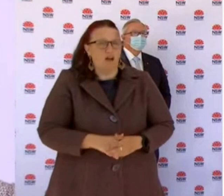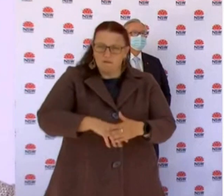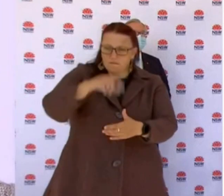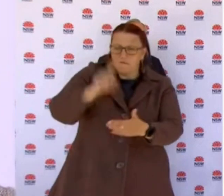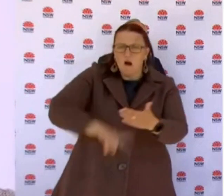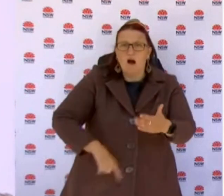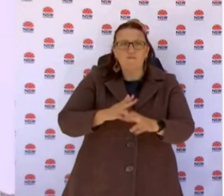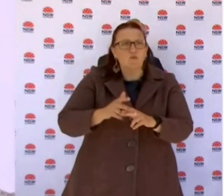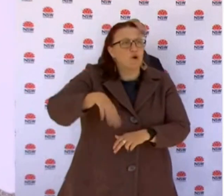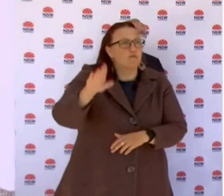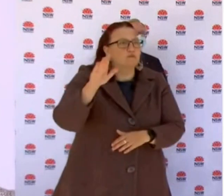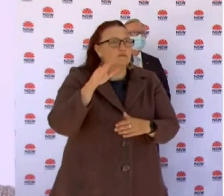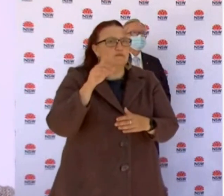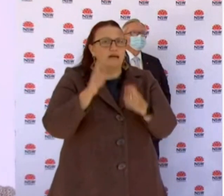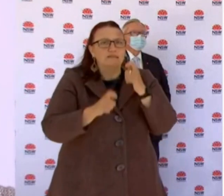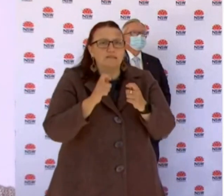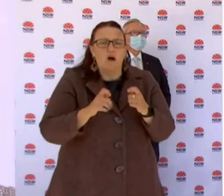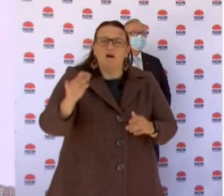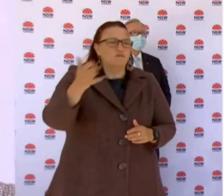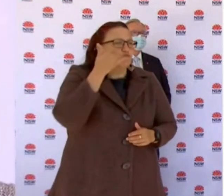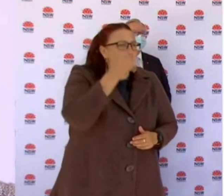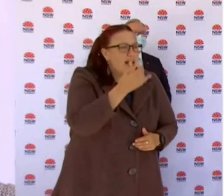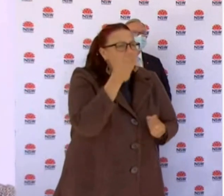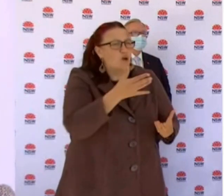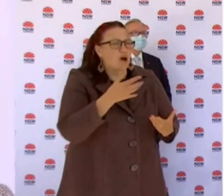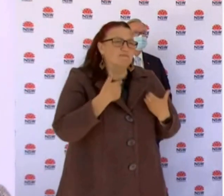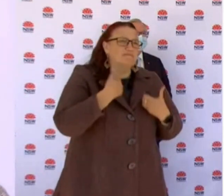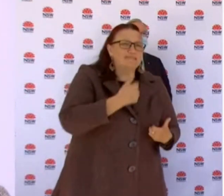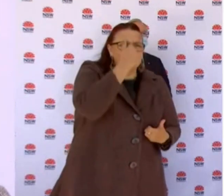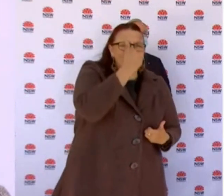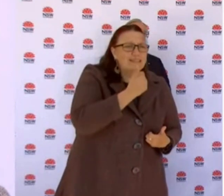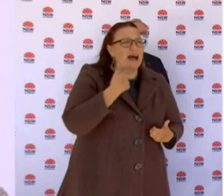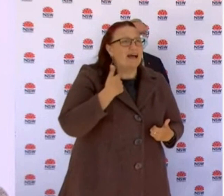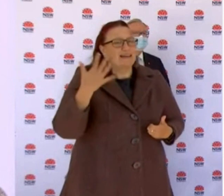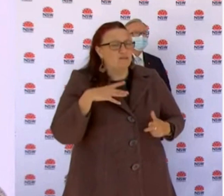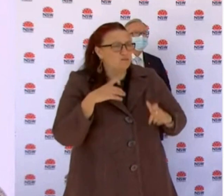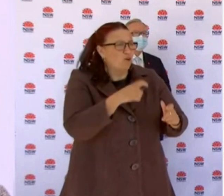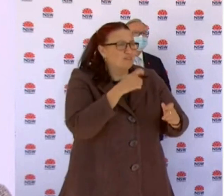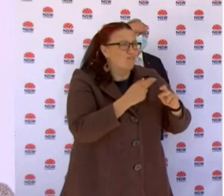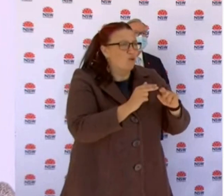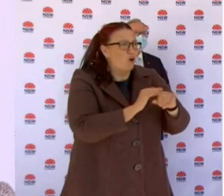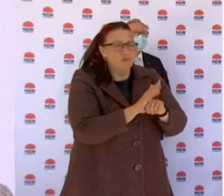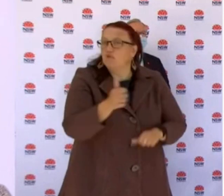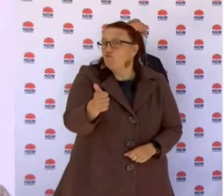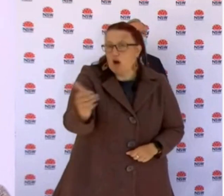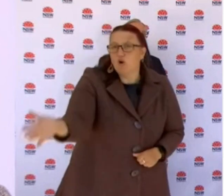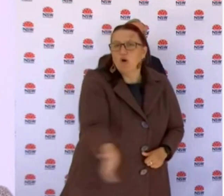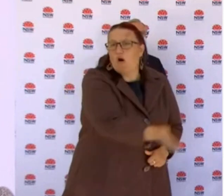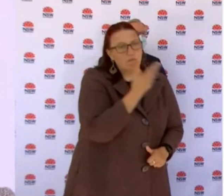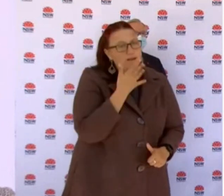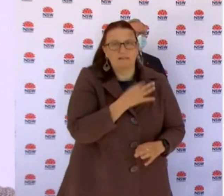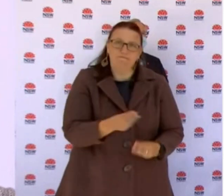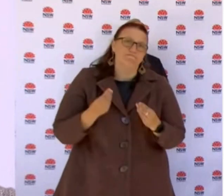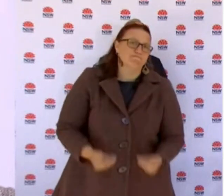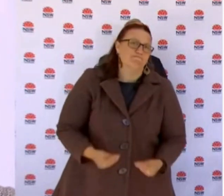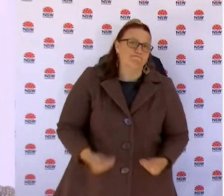you turn up and ring in sick because you've got the mildest of symptoms at this critical time. We also have 4